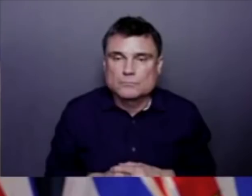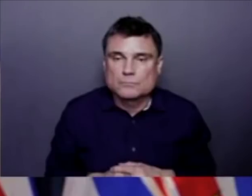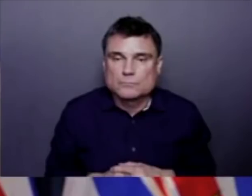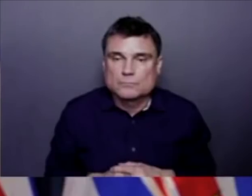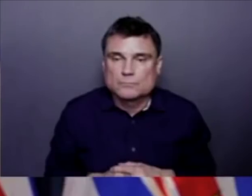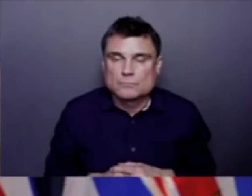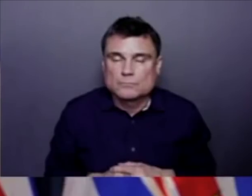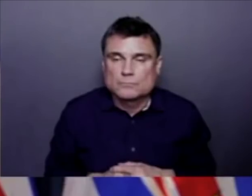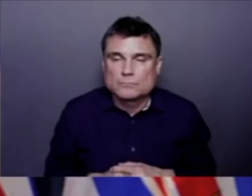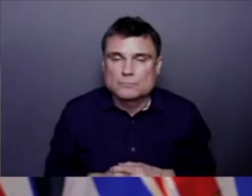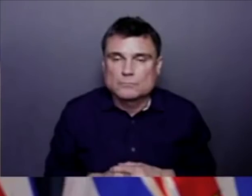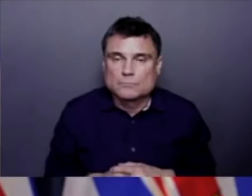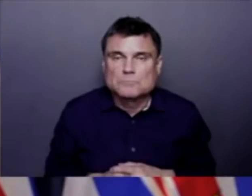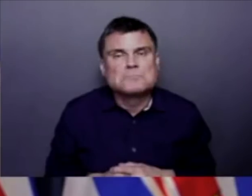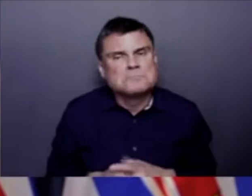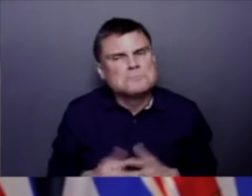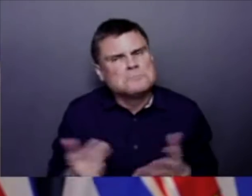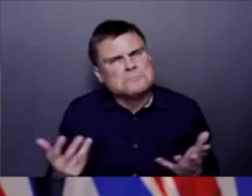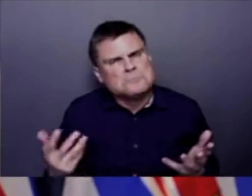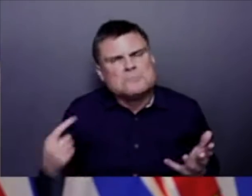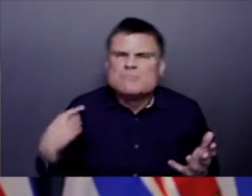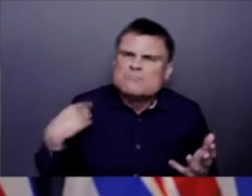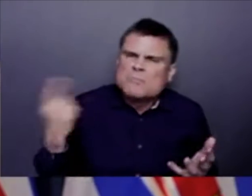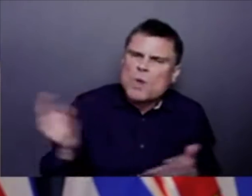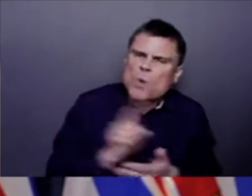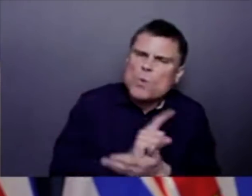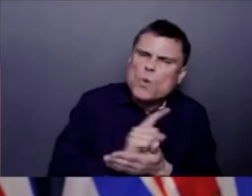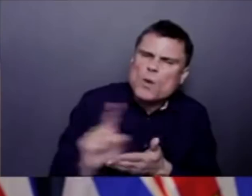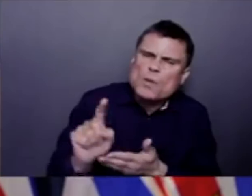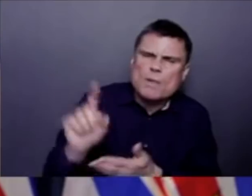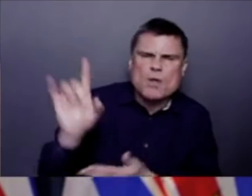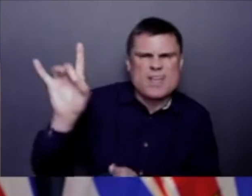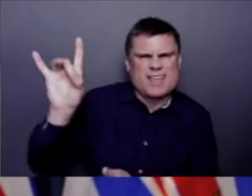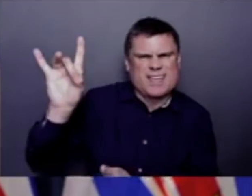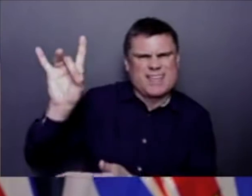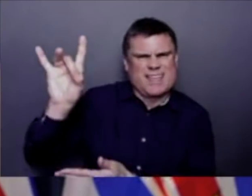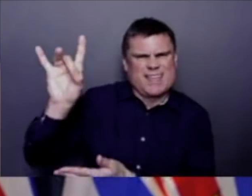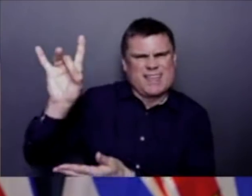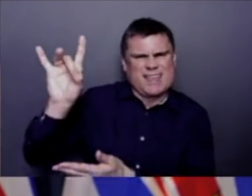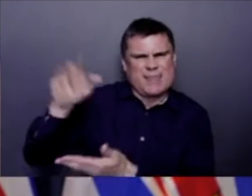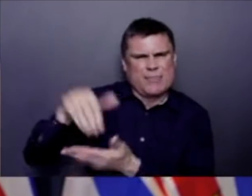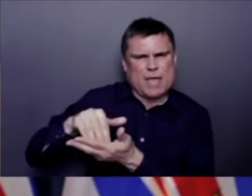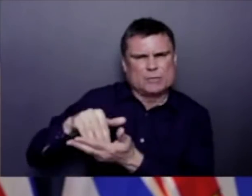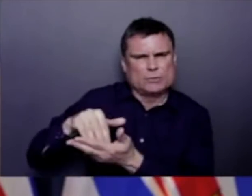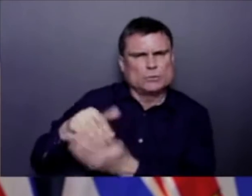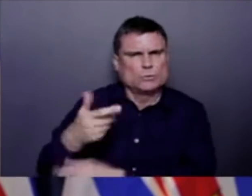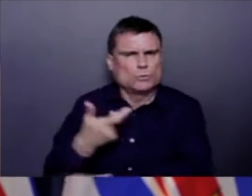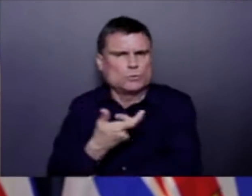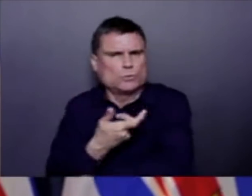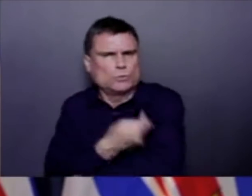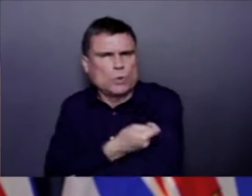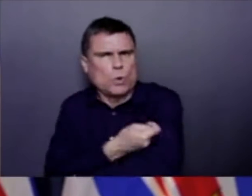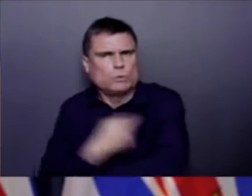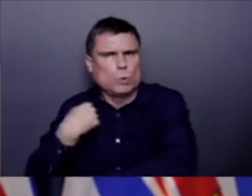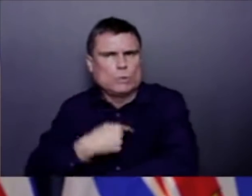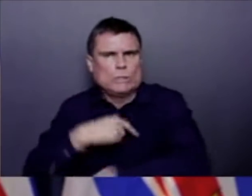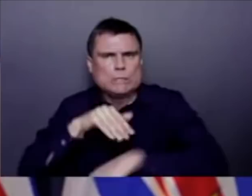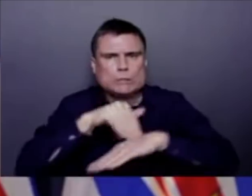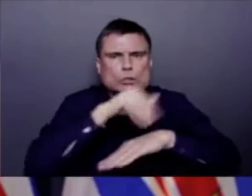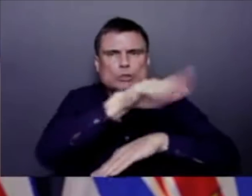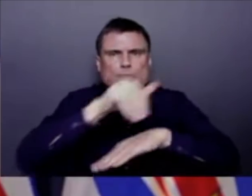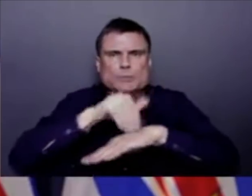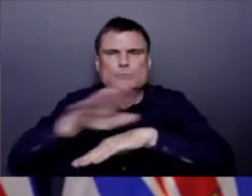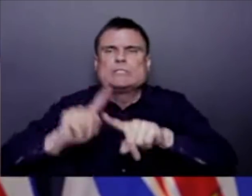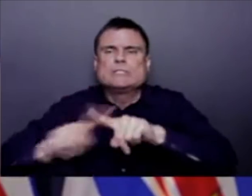roughly were provided across health authorities, including a significant number this weekend. In